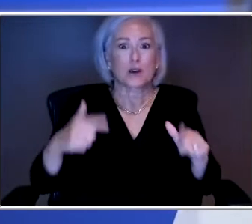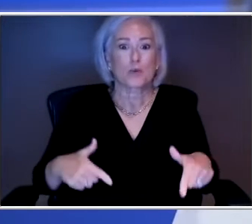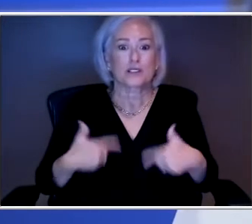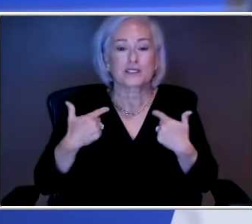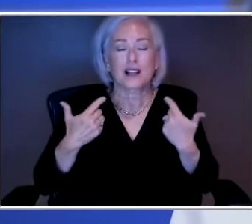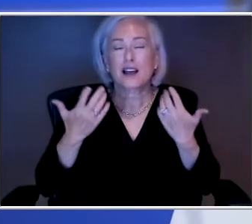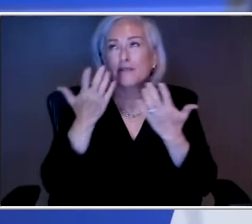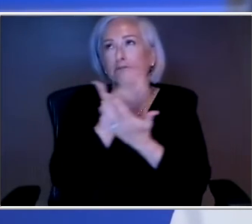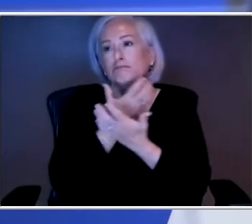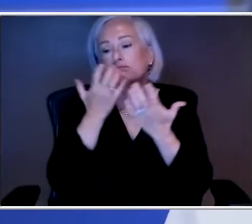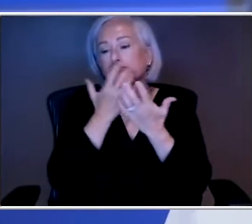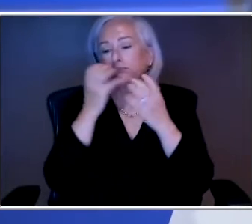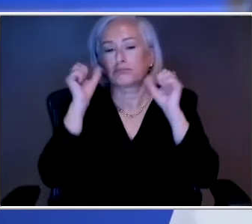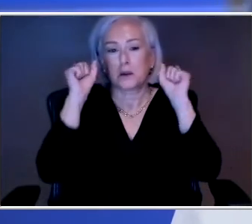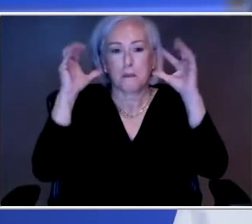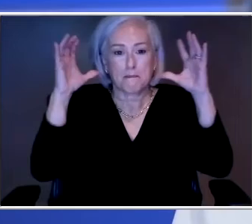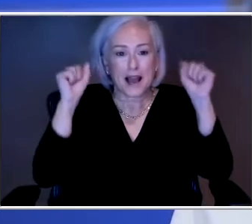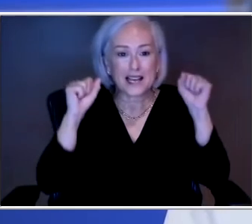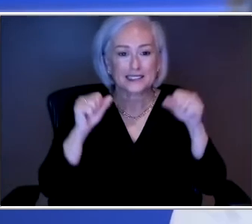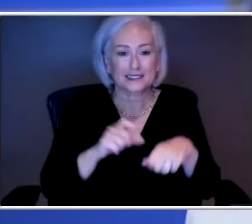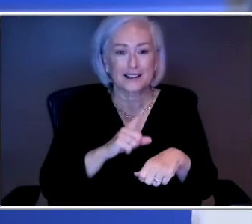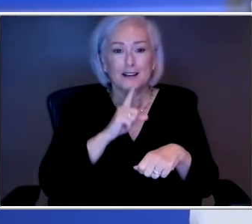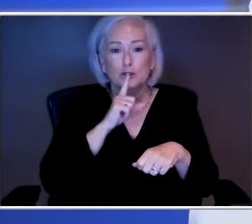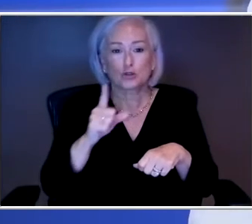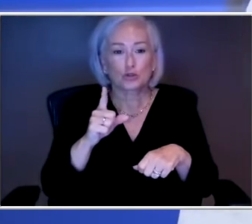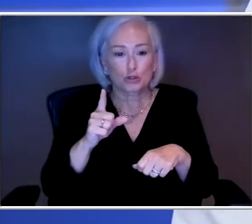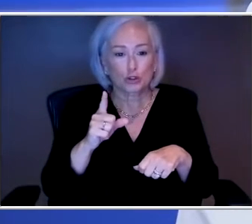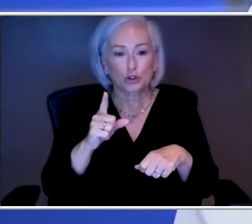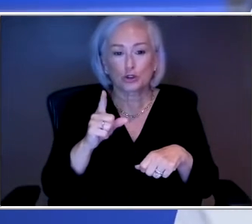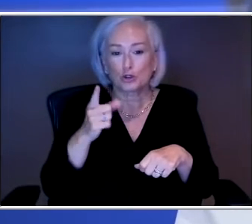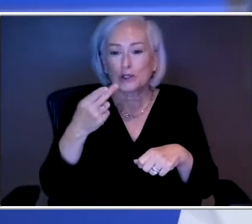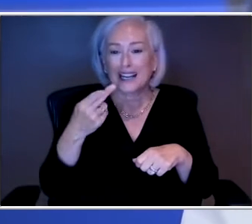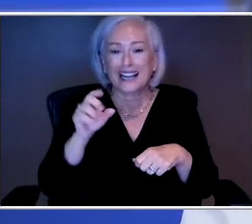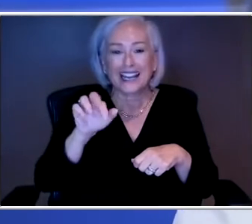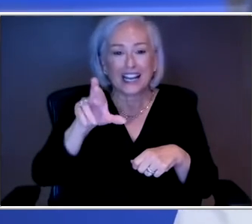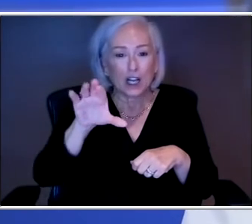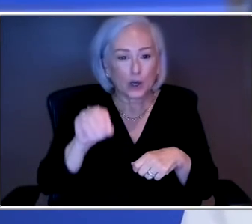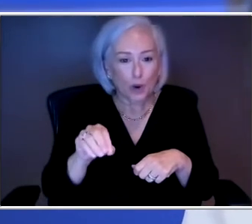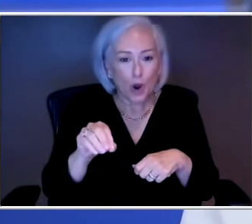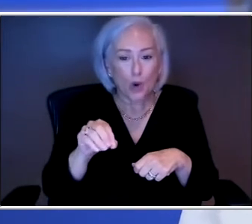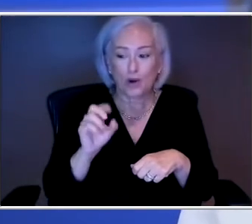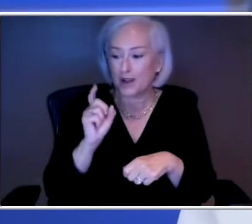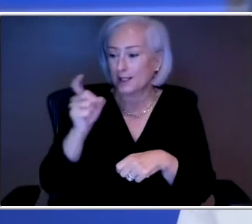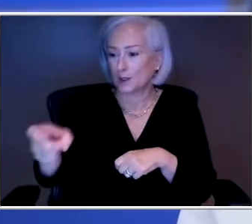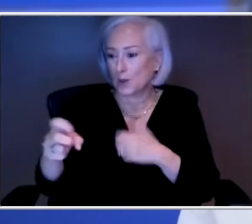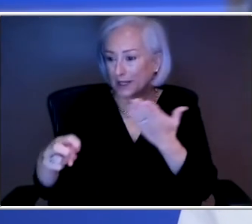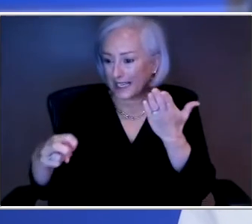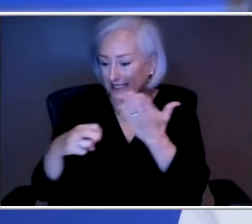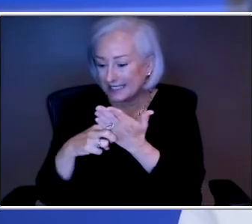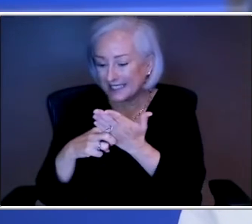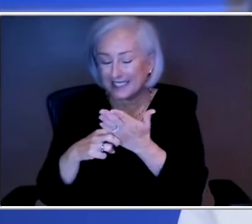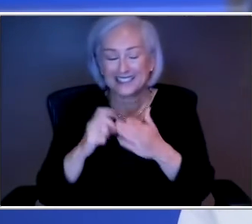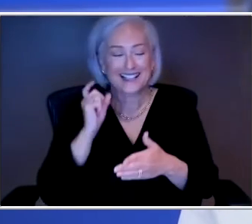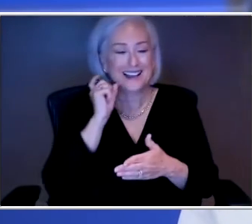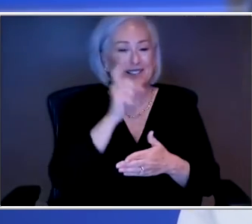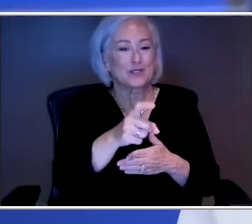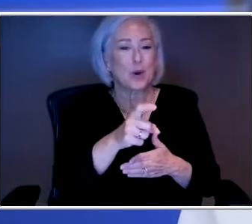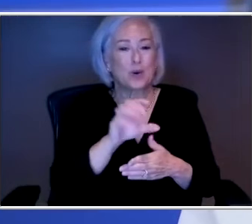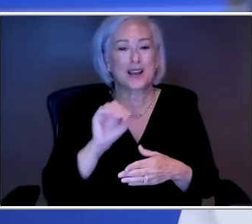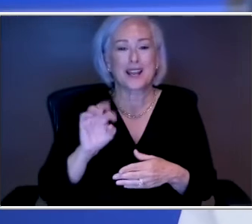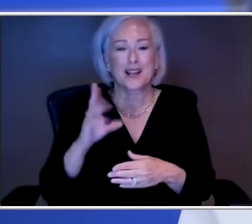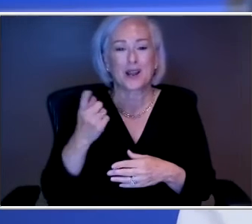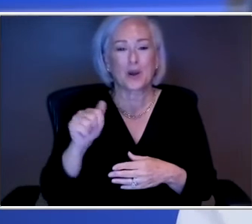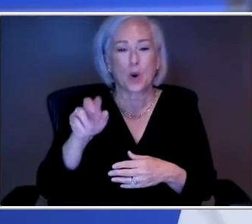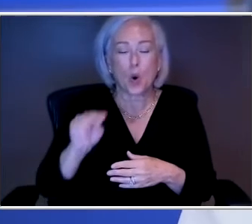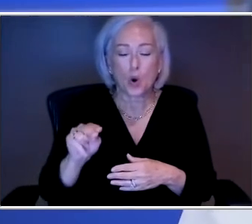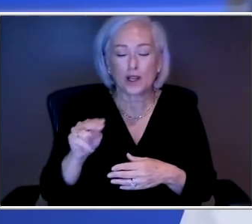true heroes here or the donors. Donors of tickets and donors of organs. But nonetheless, please think